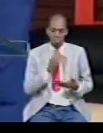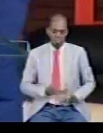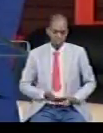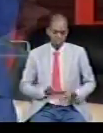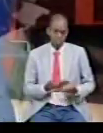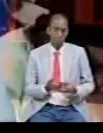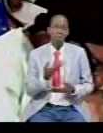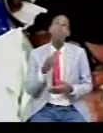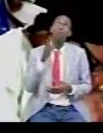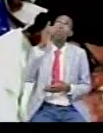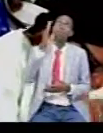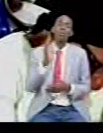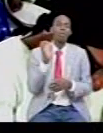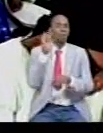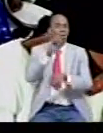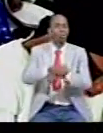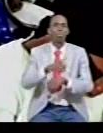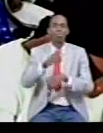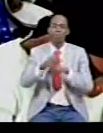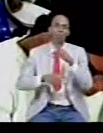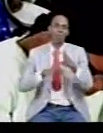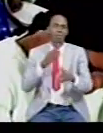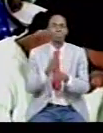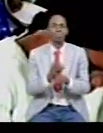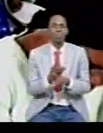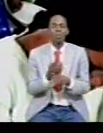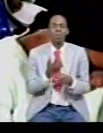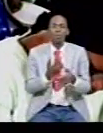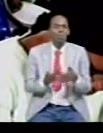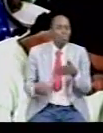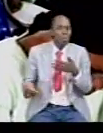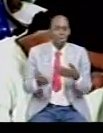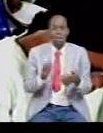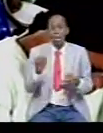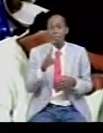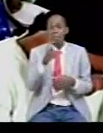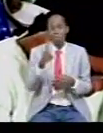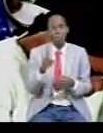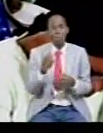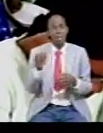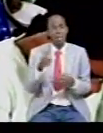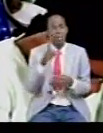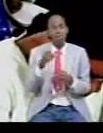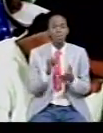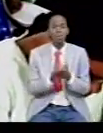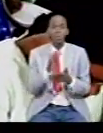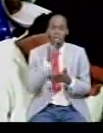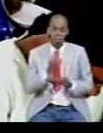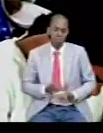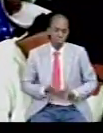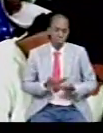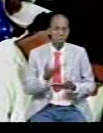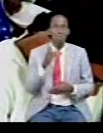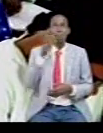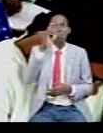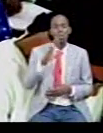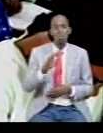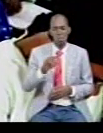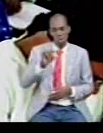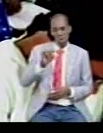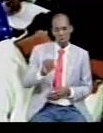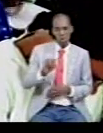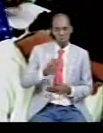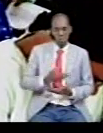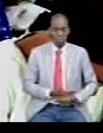God overcometh the world. Whatsoever is born of God, a little child, a